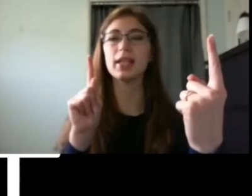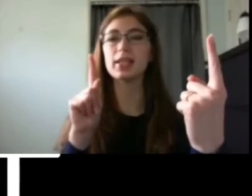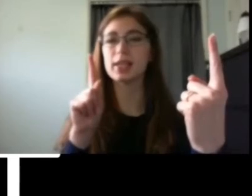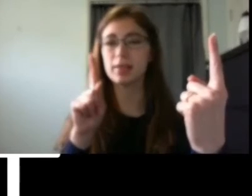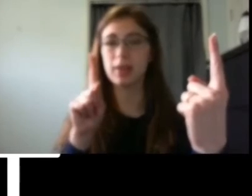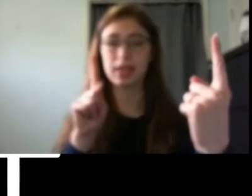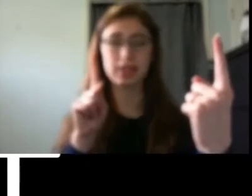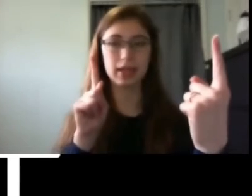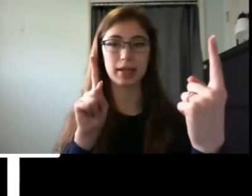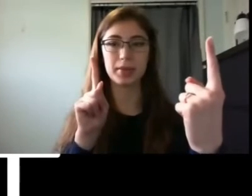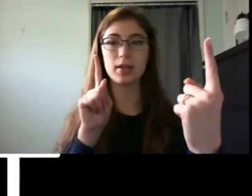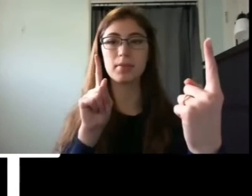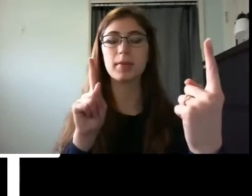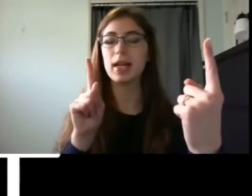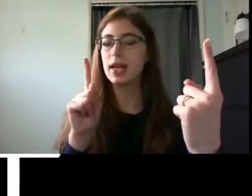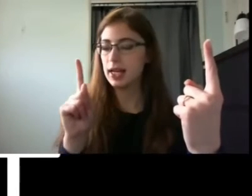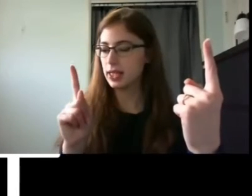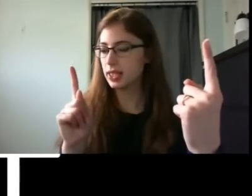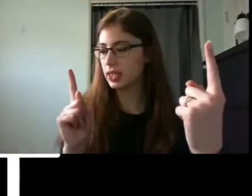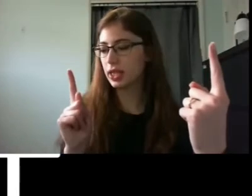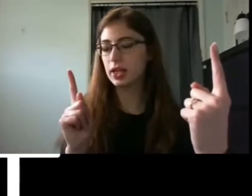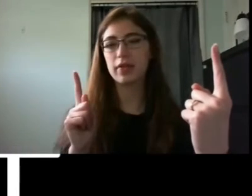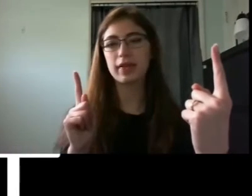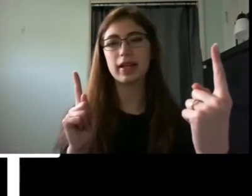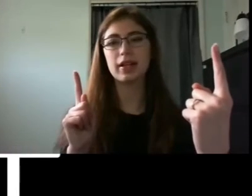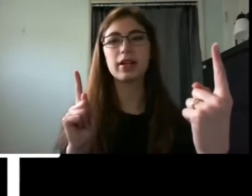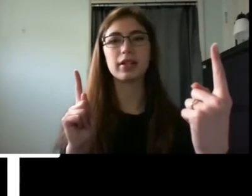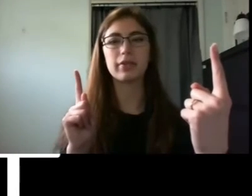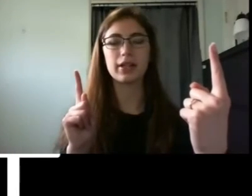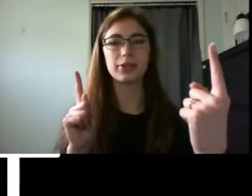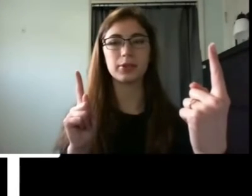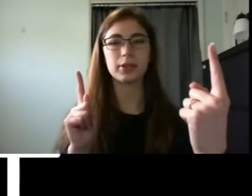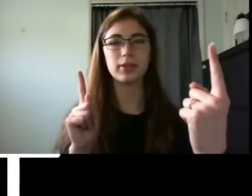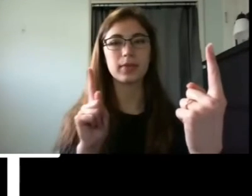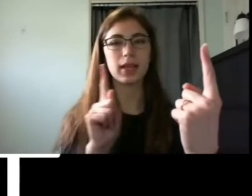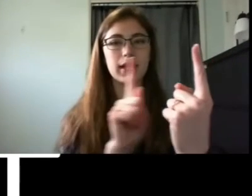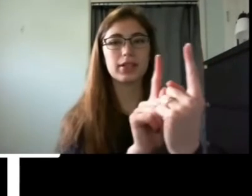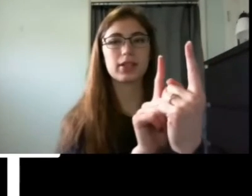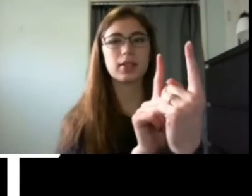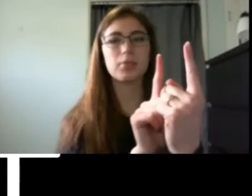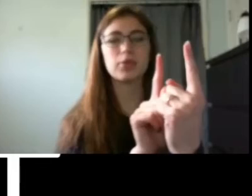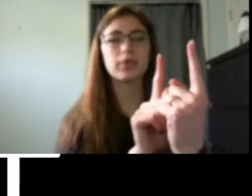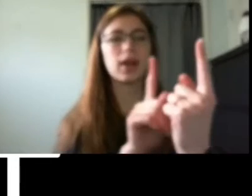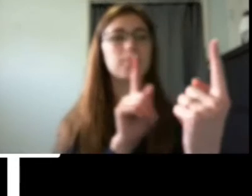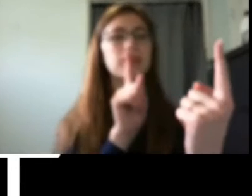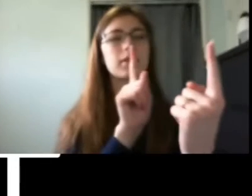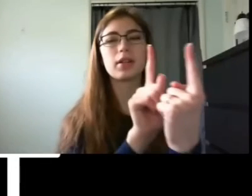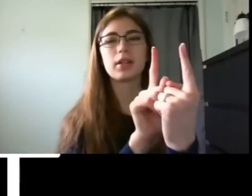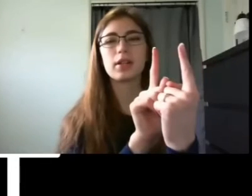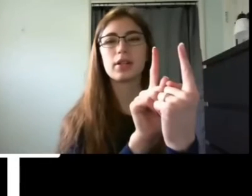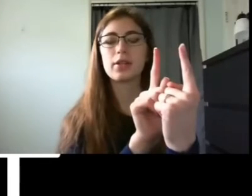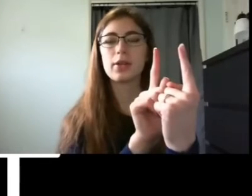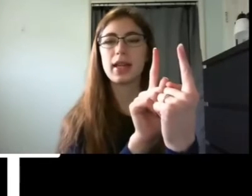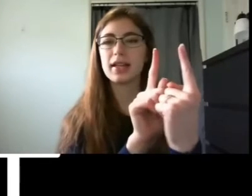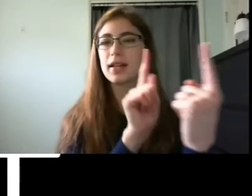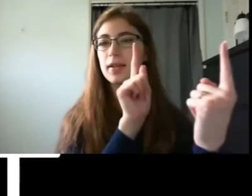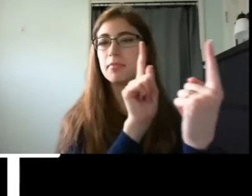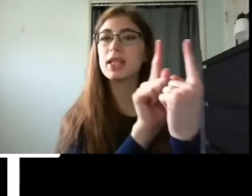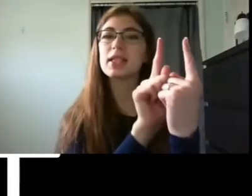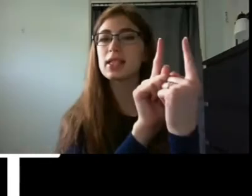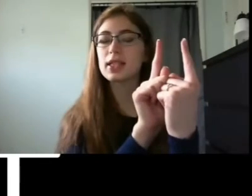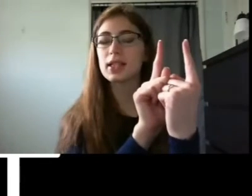dominant hand is going to make the same shape. It's going to start over here near your right shoulder. And it's going to move up. So